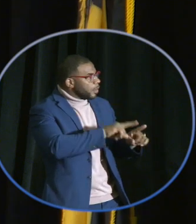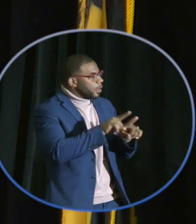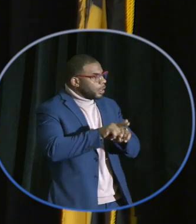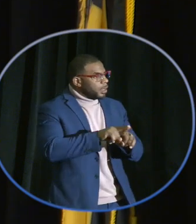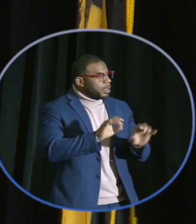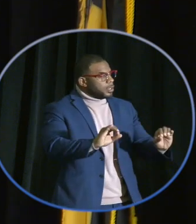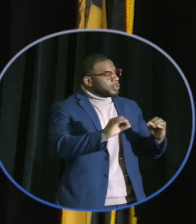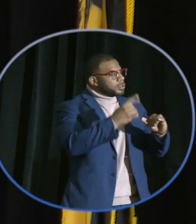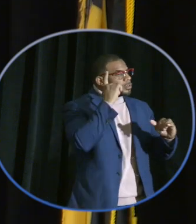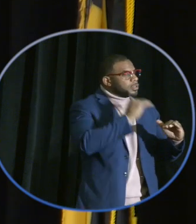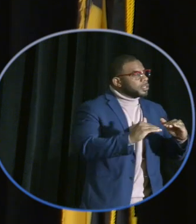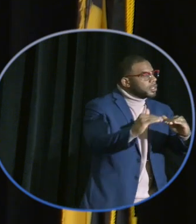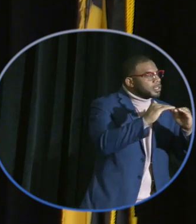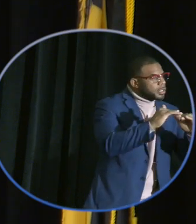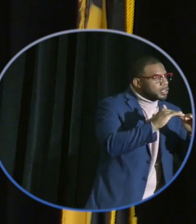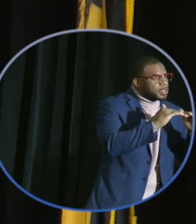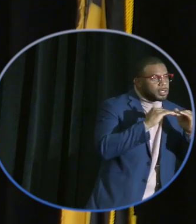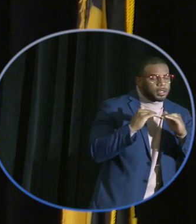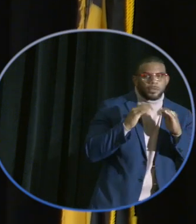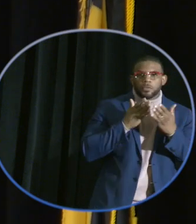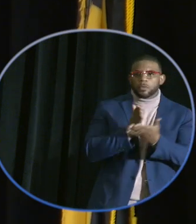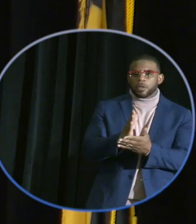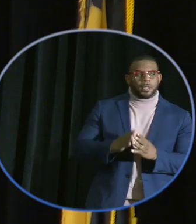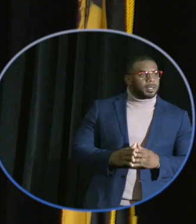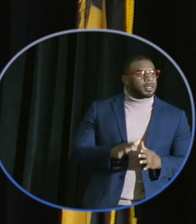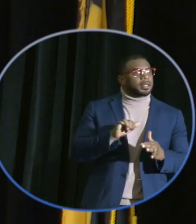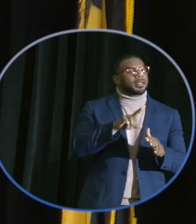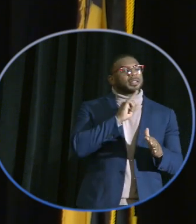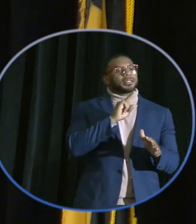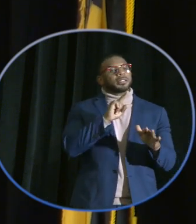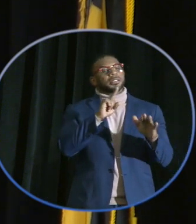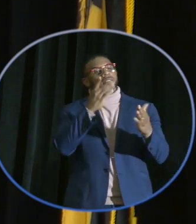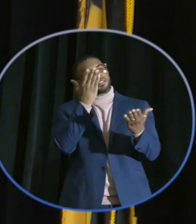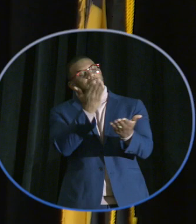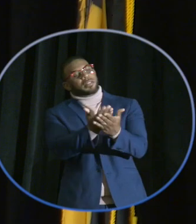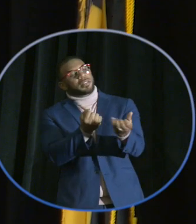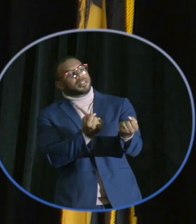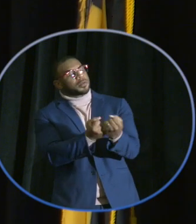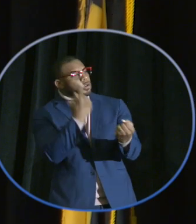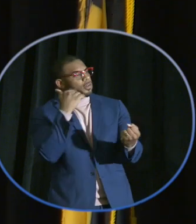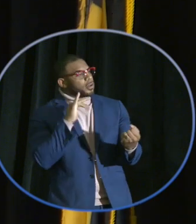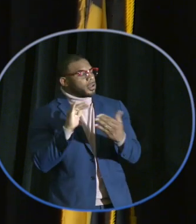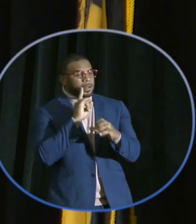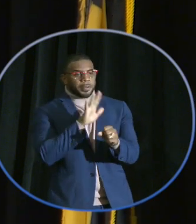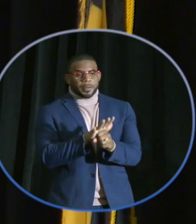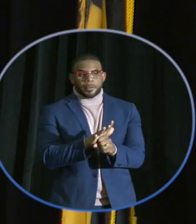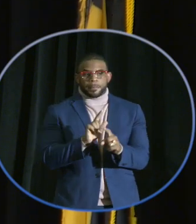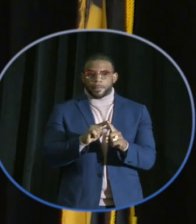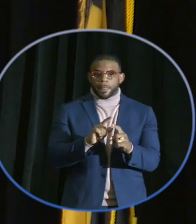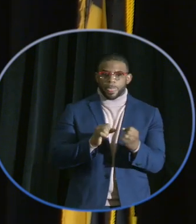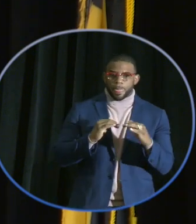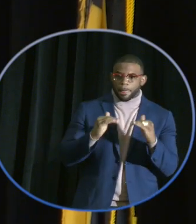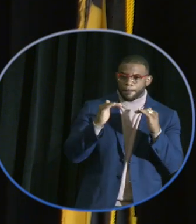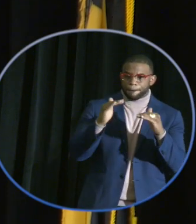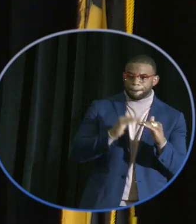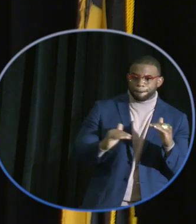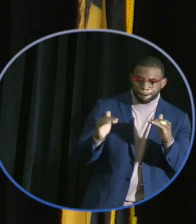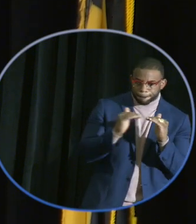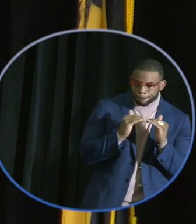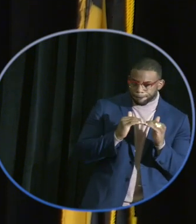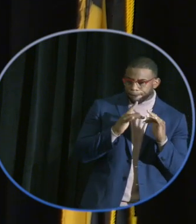the Office of Equity and Civil Rights. This is a testament to our commitment to promote